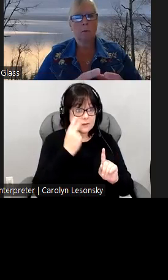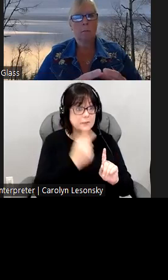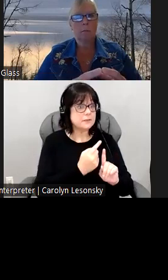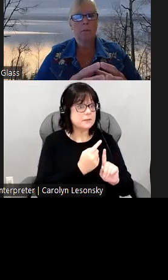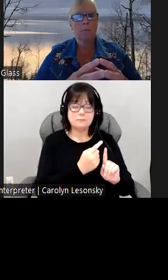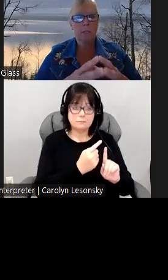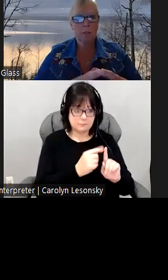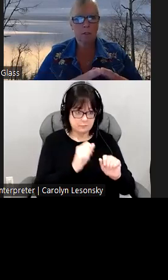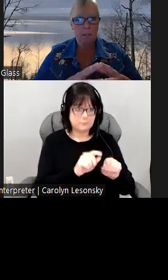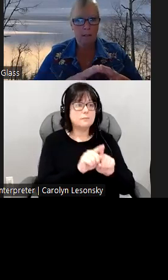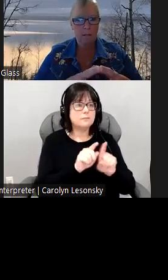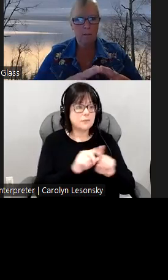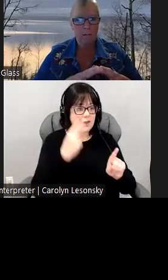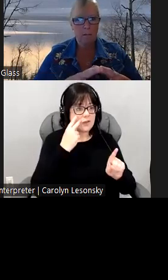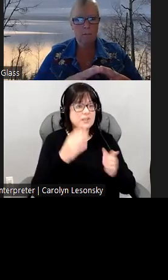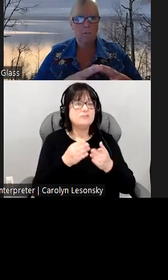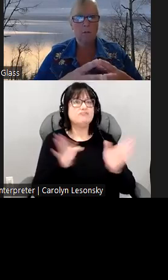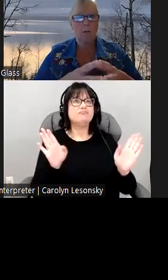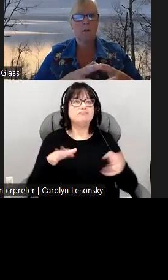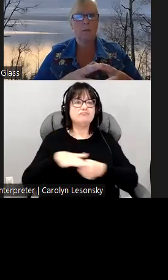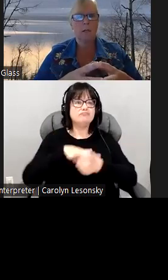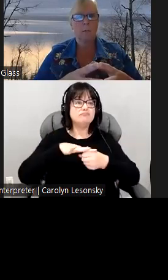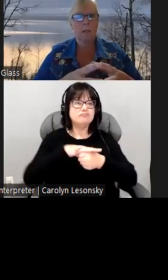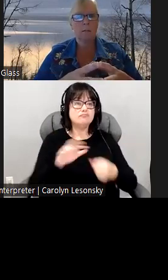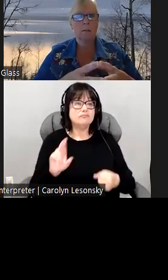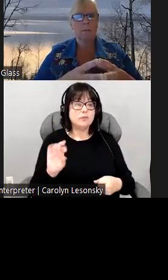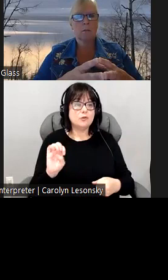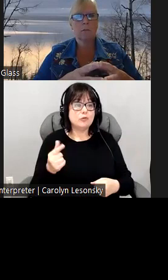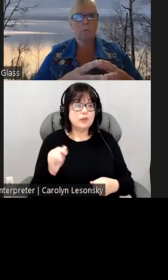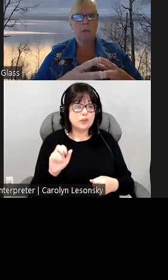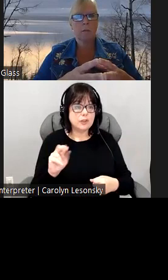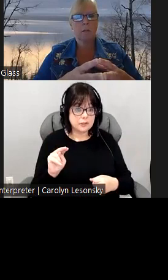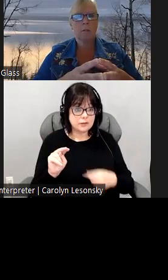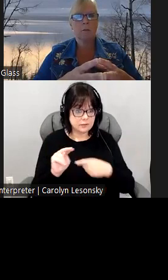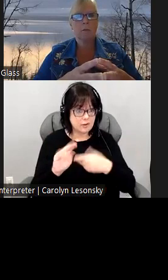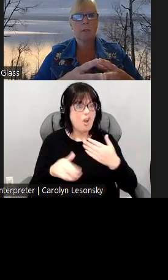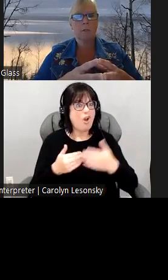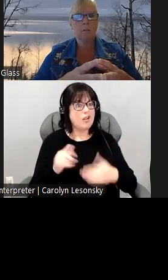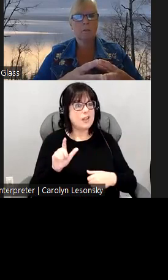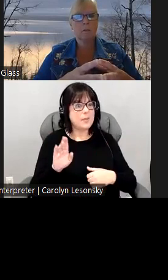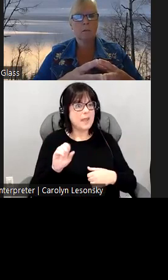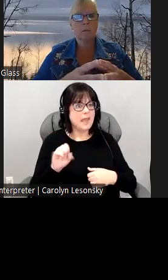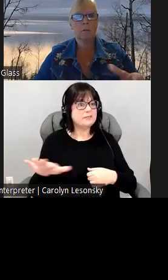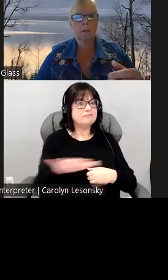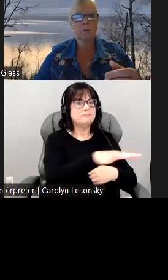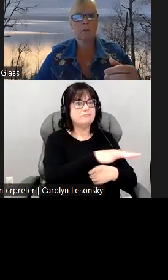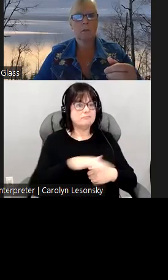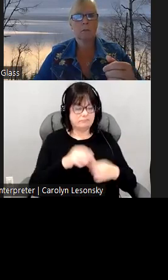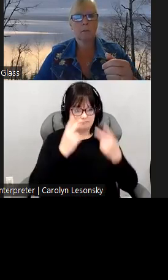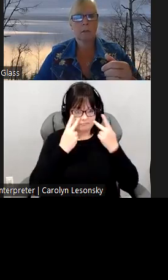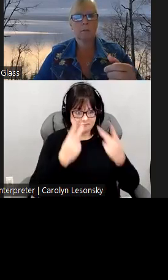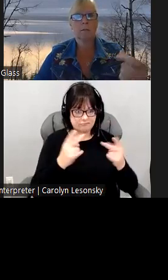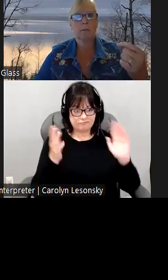a roll-up of the regional data for all of the LBS service providers in your region,